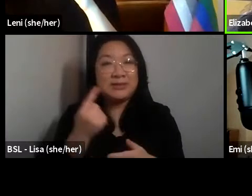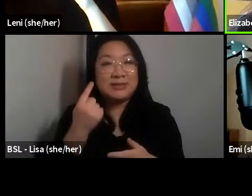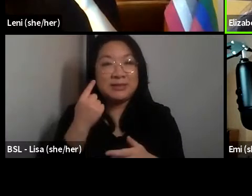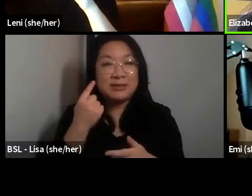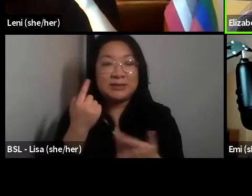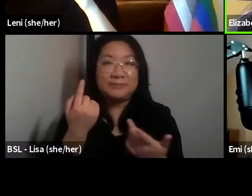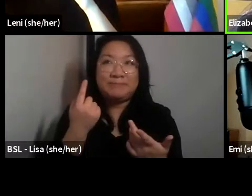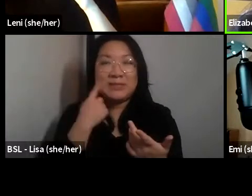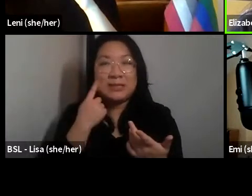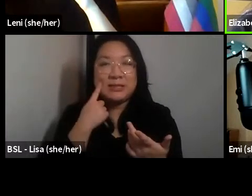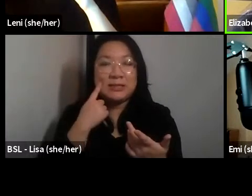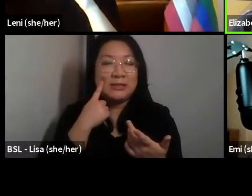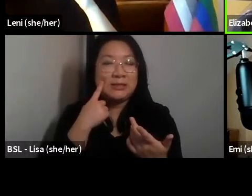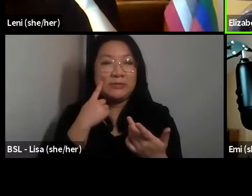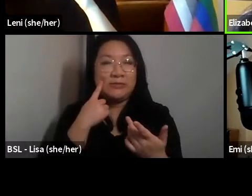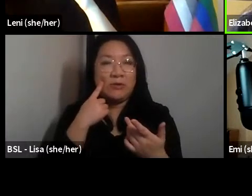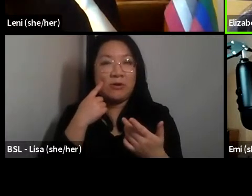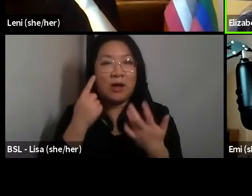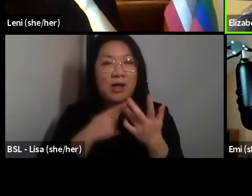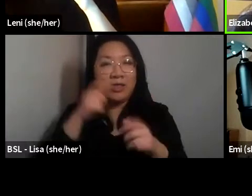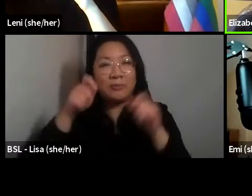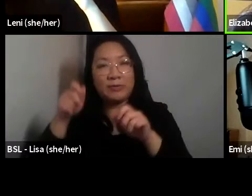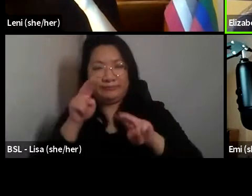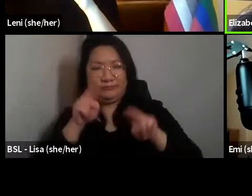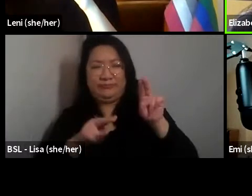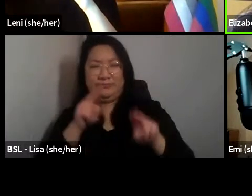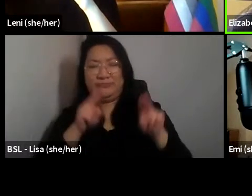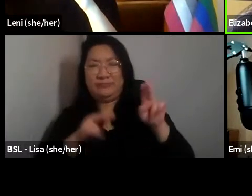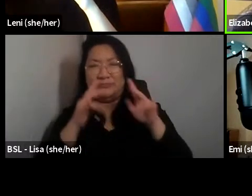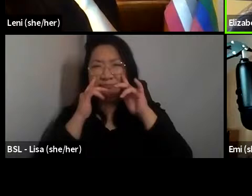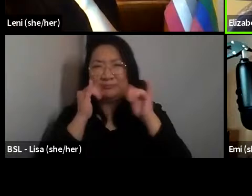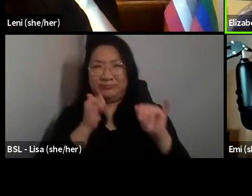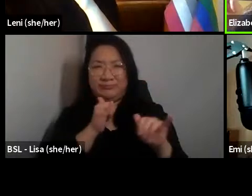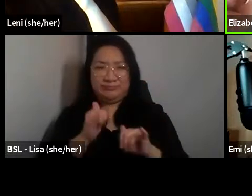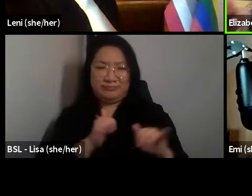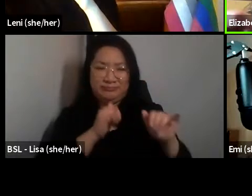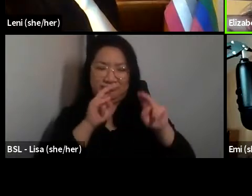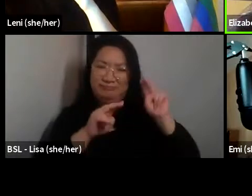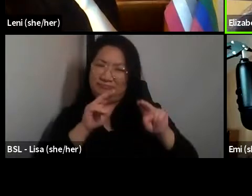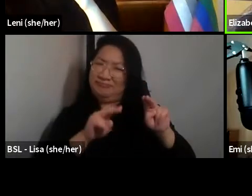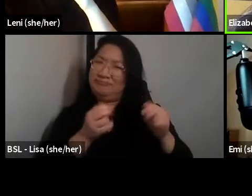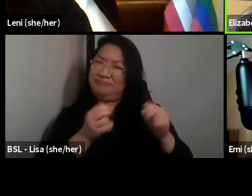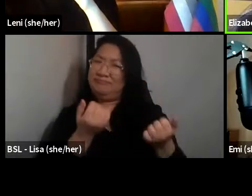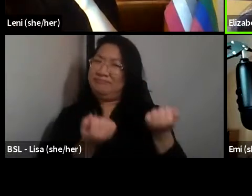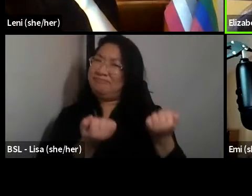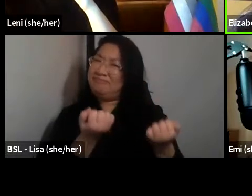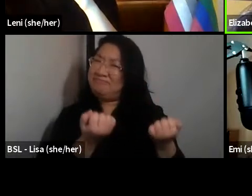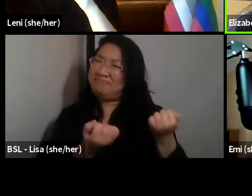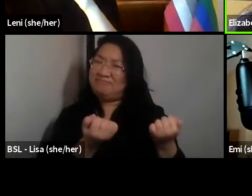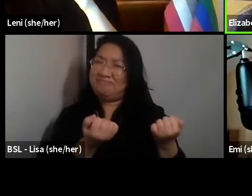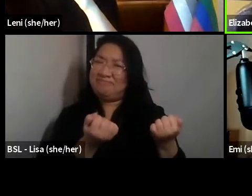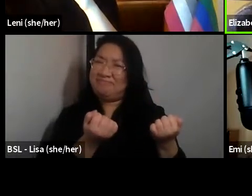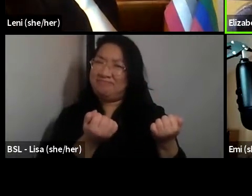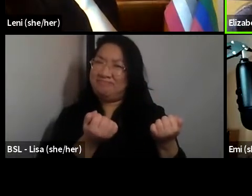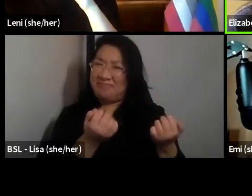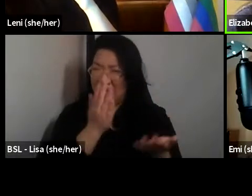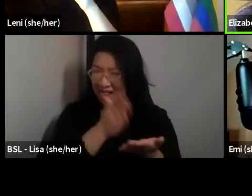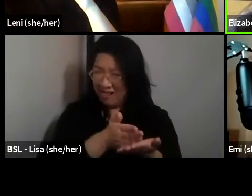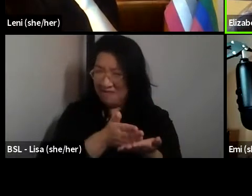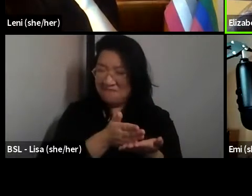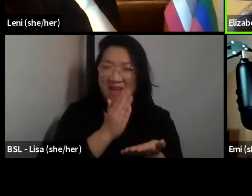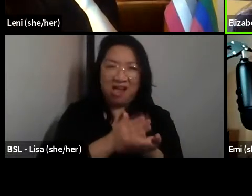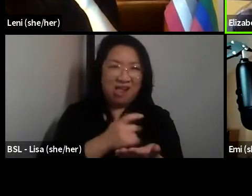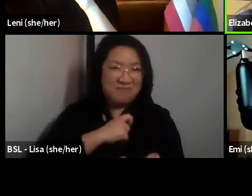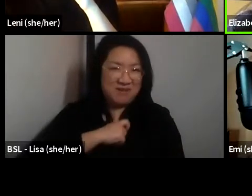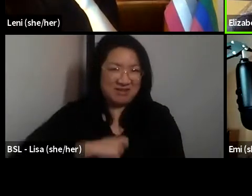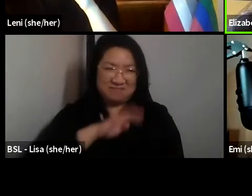maybe judged more intensely, or for people to say, oh, well, asexuality is this, you know, is this, when someone else is thinking, well, that's kind of the